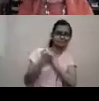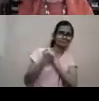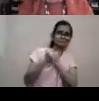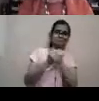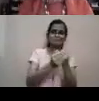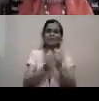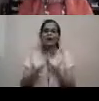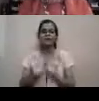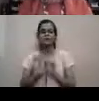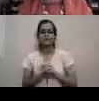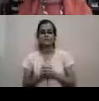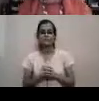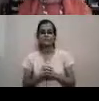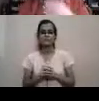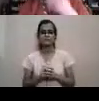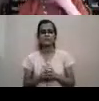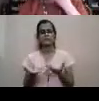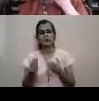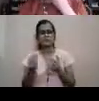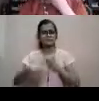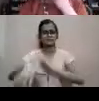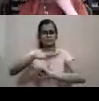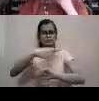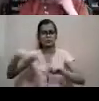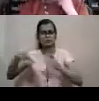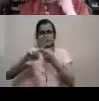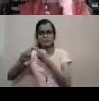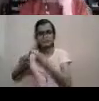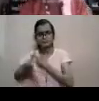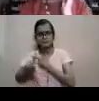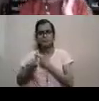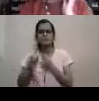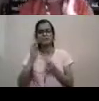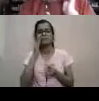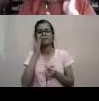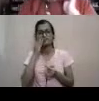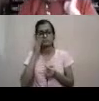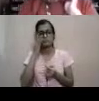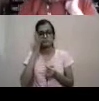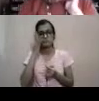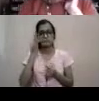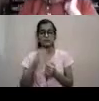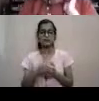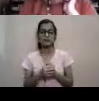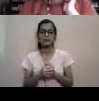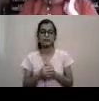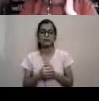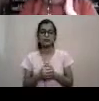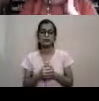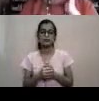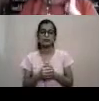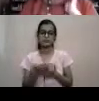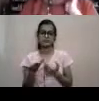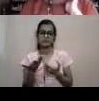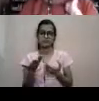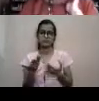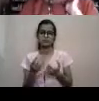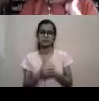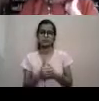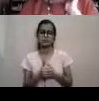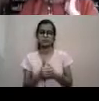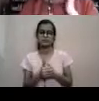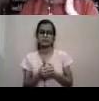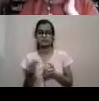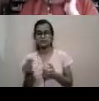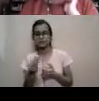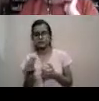scenario. I see a plant that is wilted. I pick up a pitcher next to it